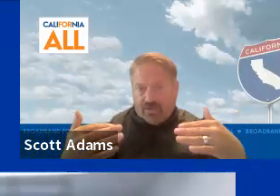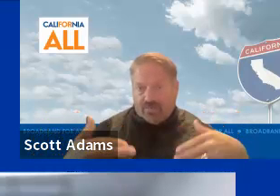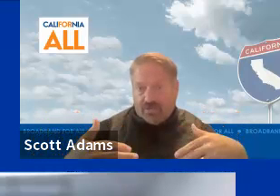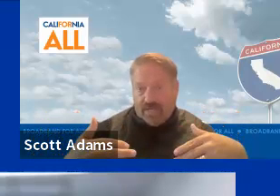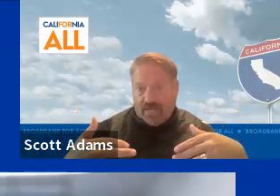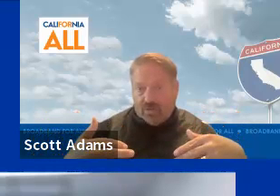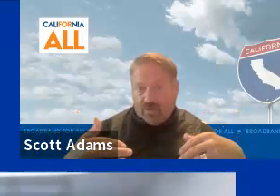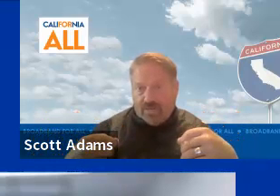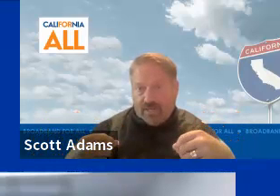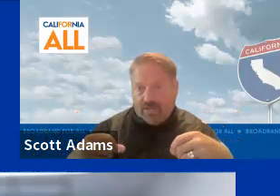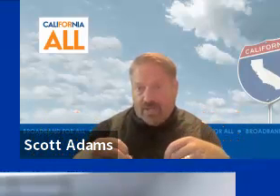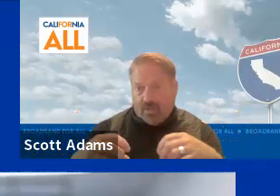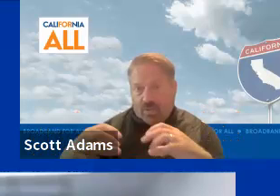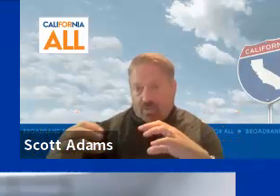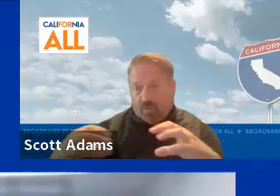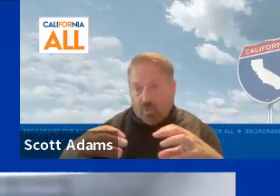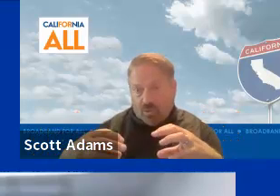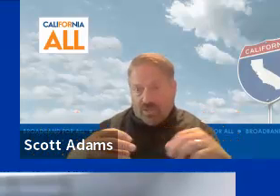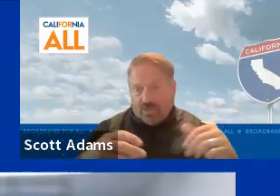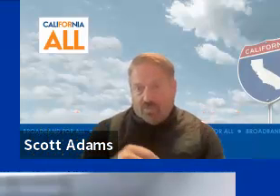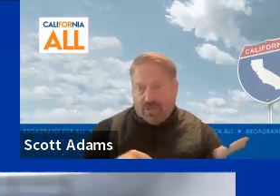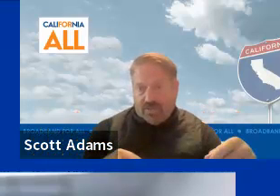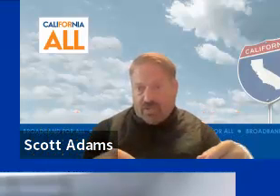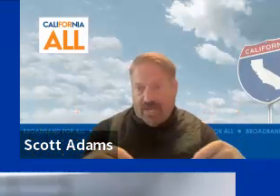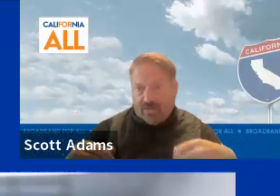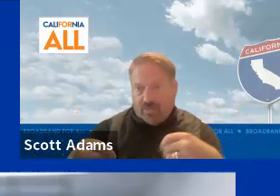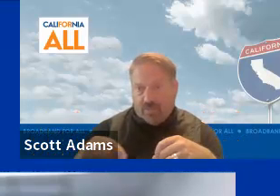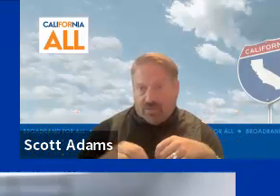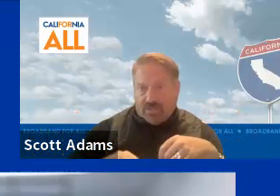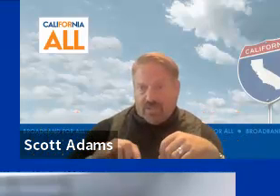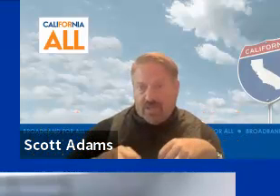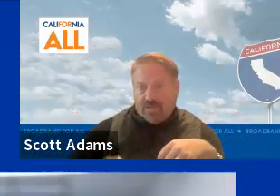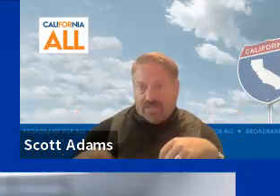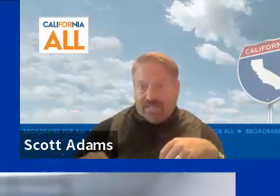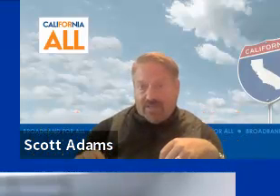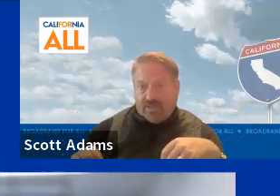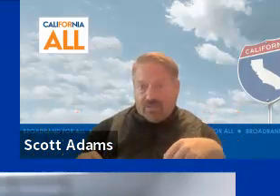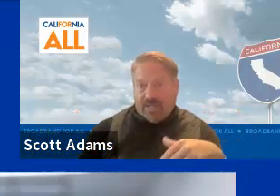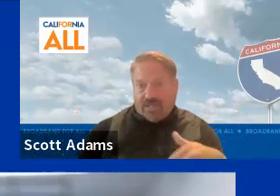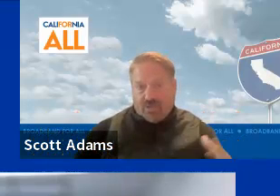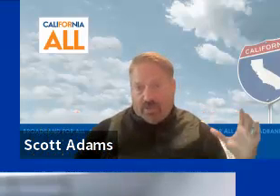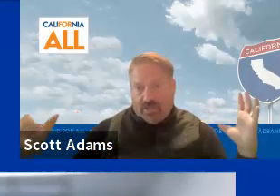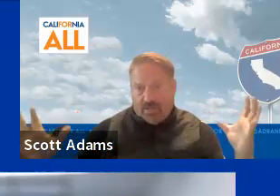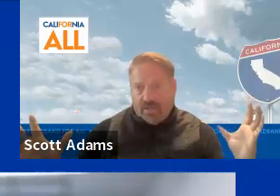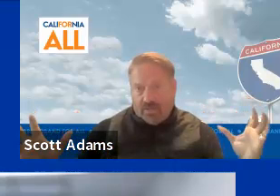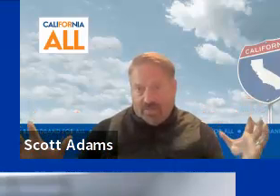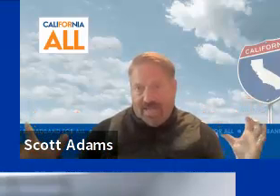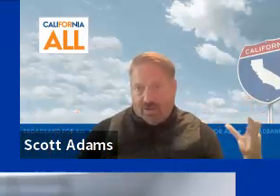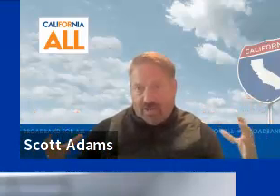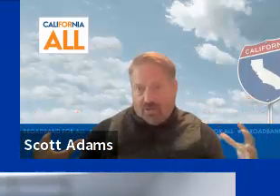haven't already, to fill that out. And then with the reports that you put in the chat, to be able to link those to that, so we